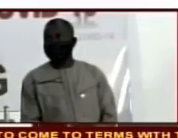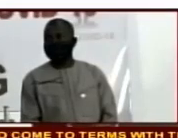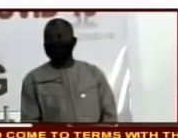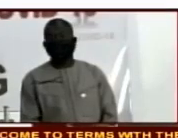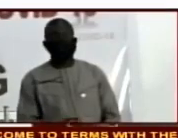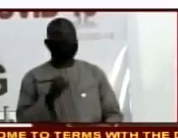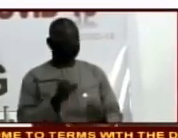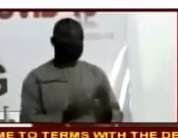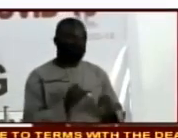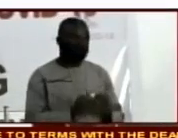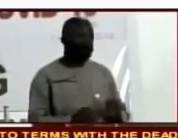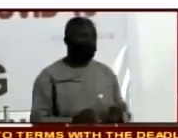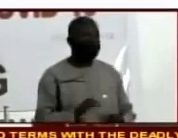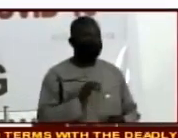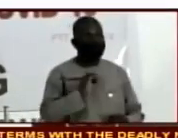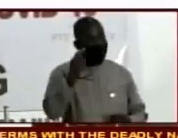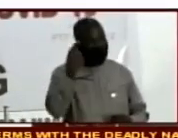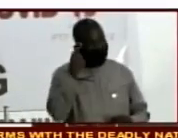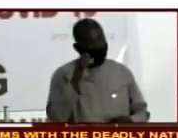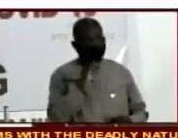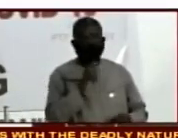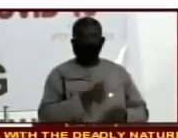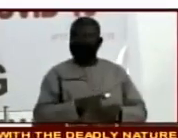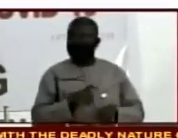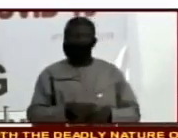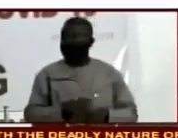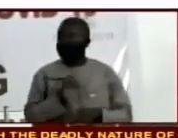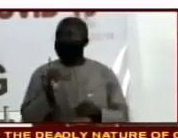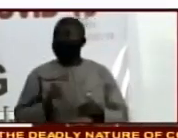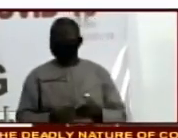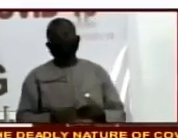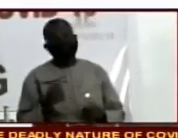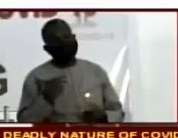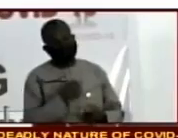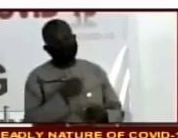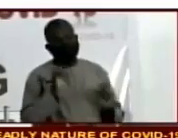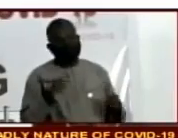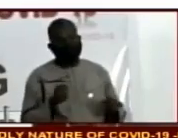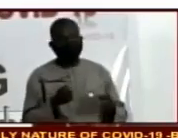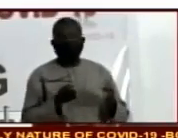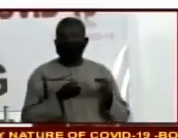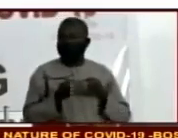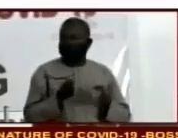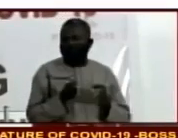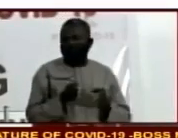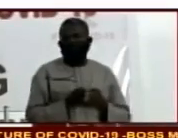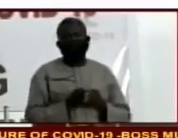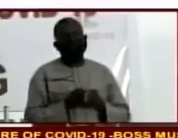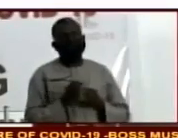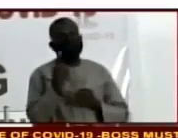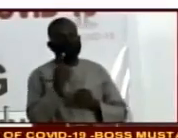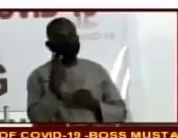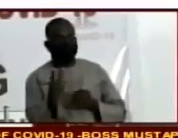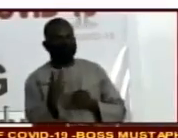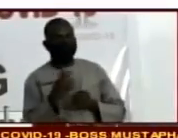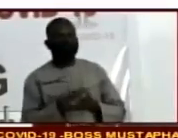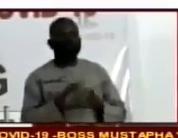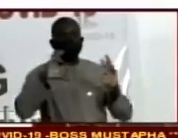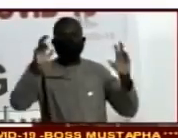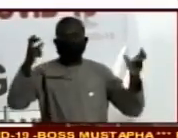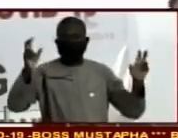finally, I think maybe it's the time when we can explain one or two